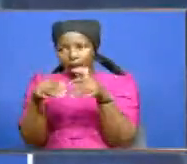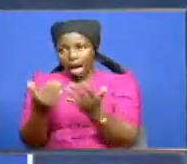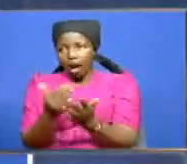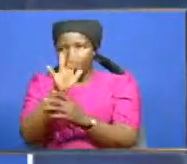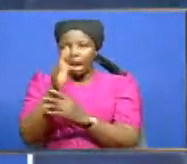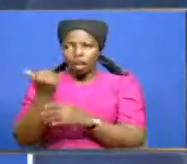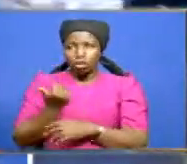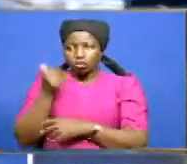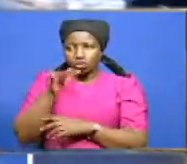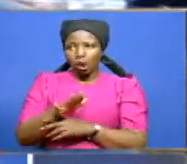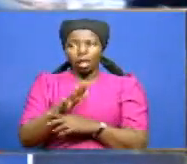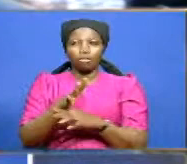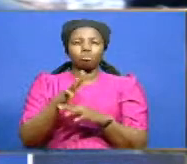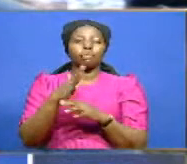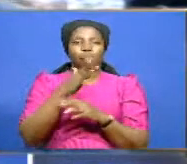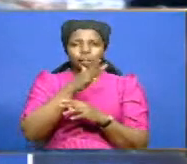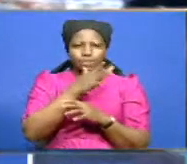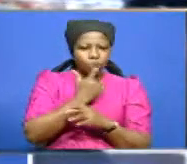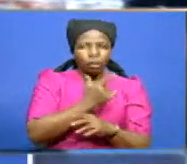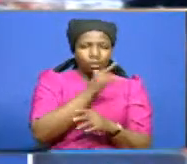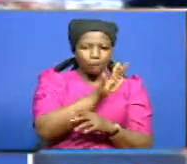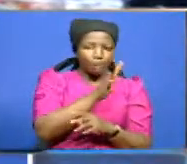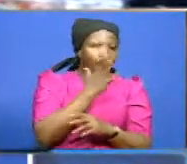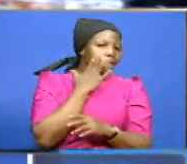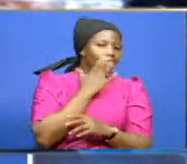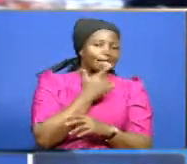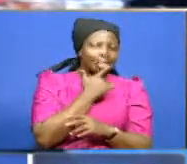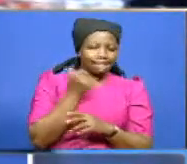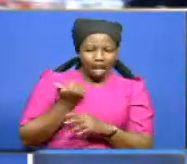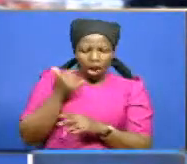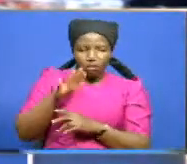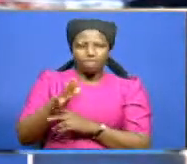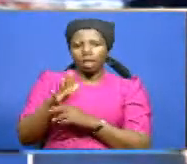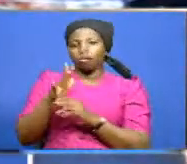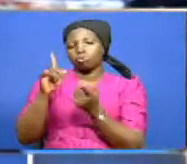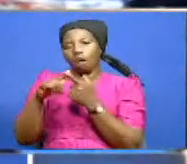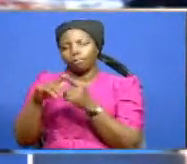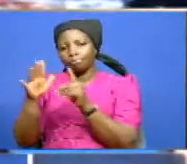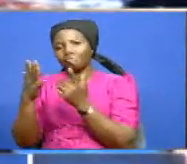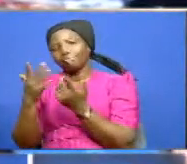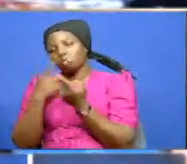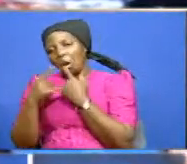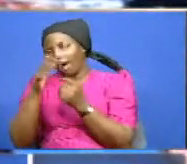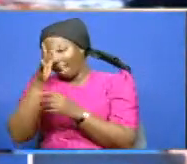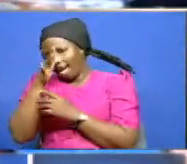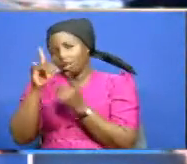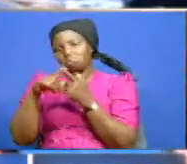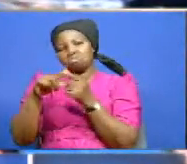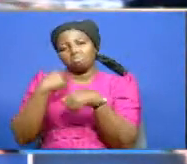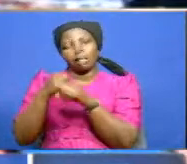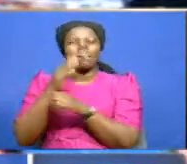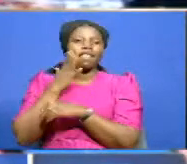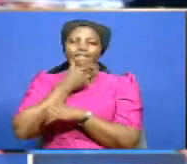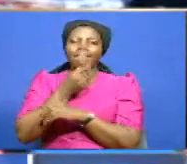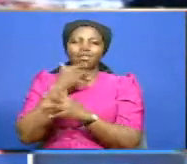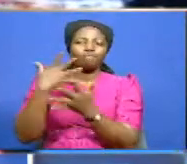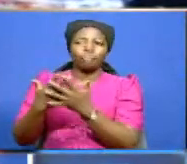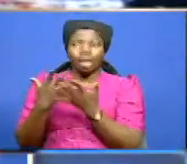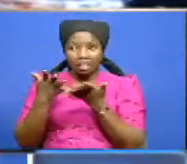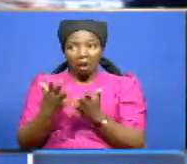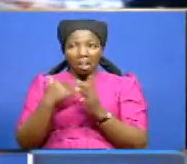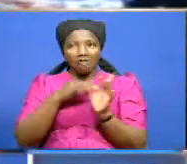to fix the father. So tunashukuru kwanza tumepata nafasi ya kukuja mbele ya mahakama kulingana